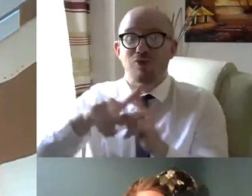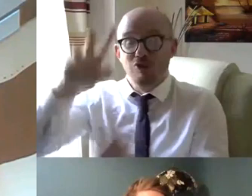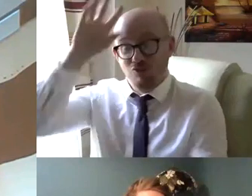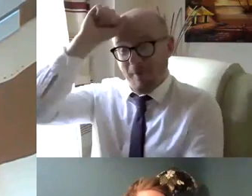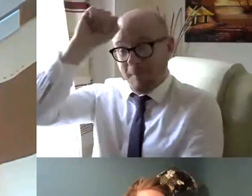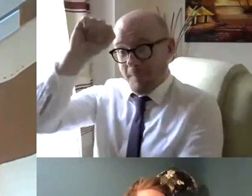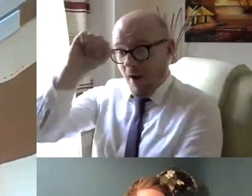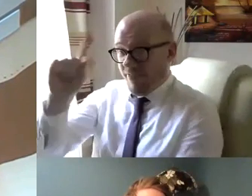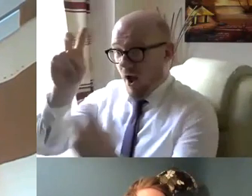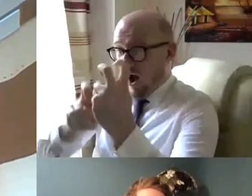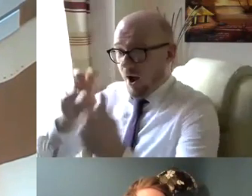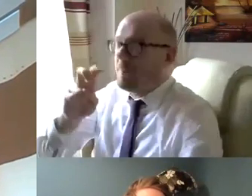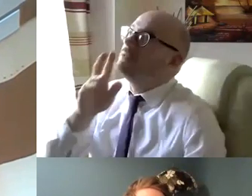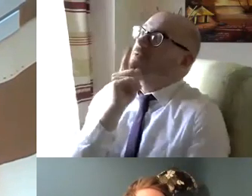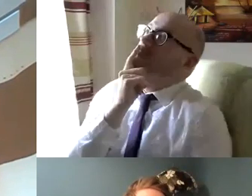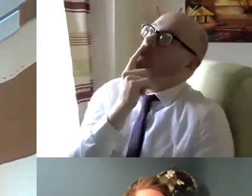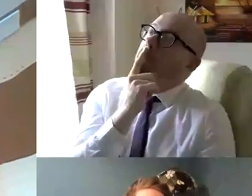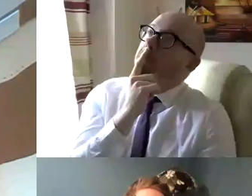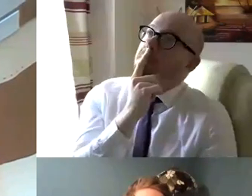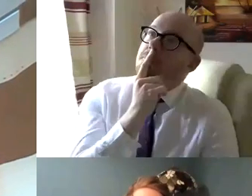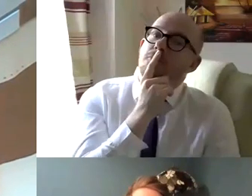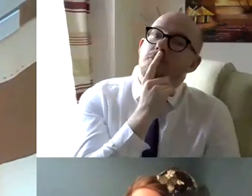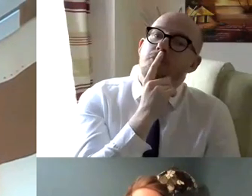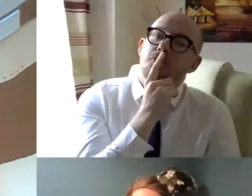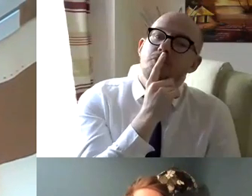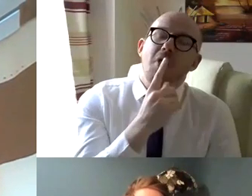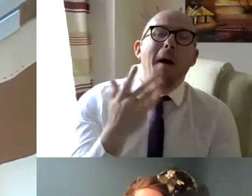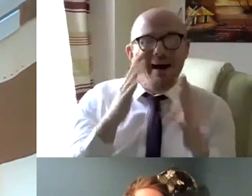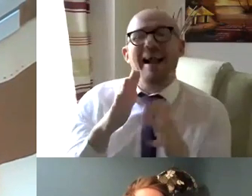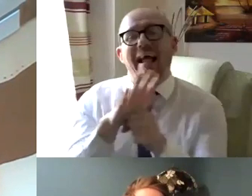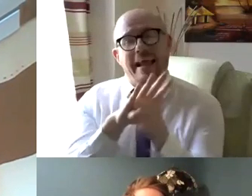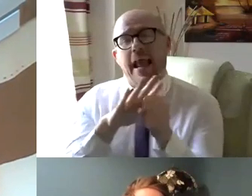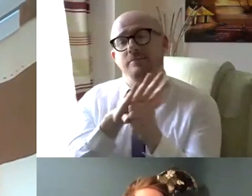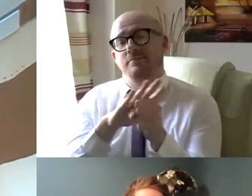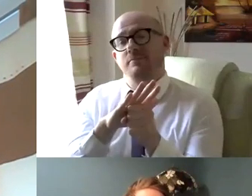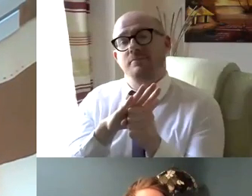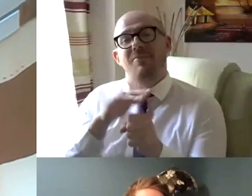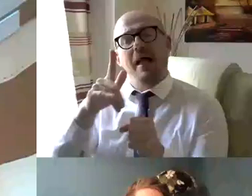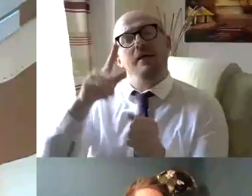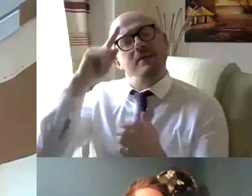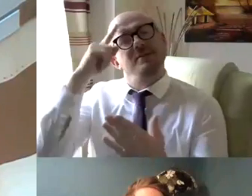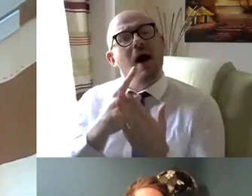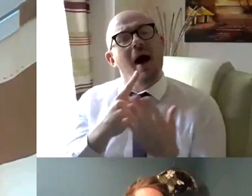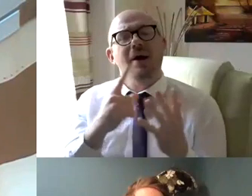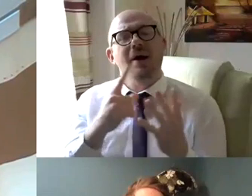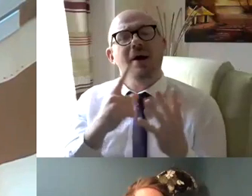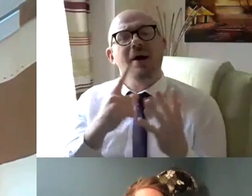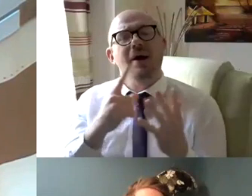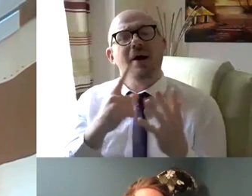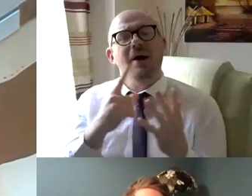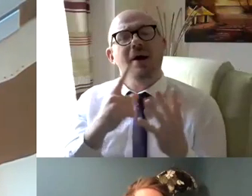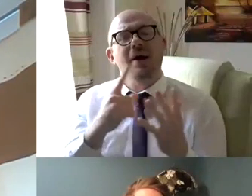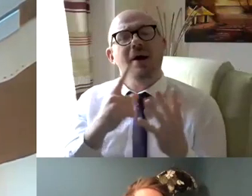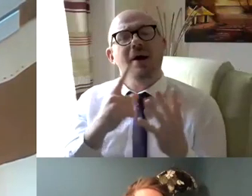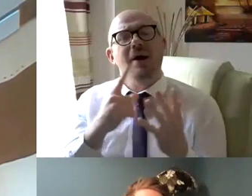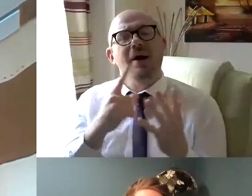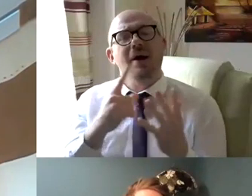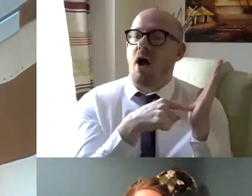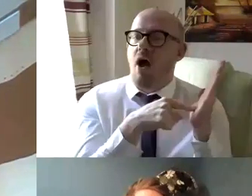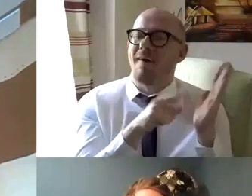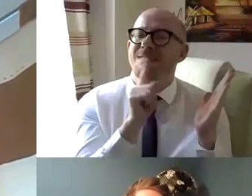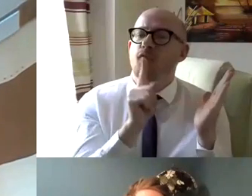Yes, I can do that. Put me on the spot now and try and remember the arguments for deaf people being an ethnic group. There have been cases that